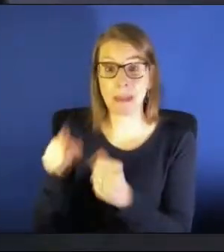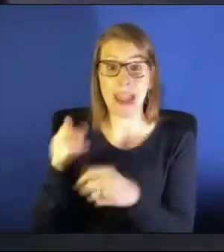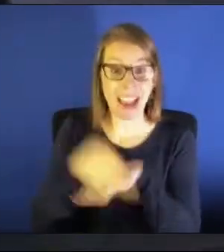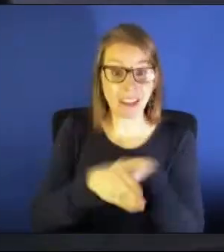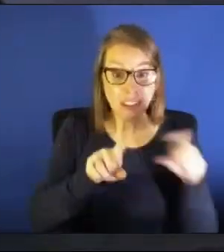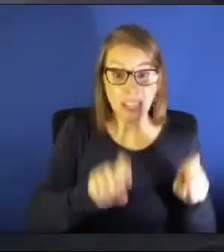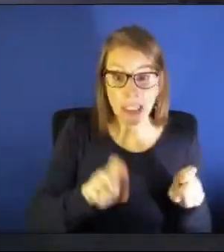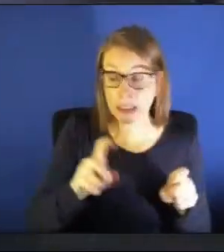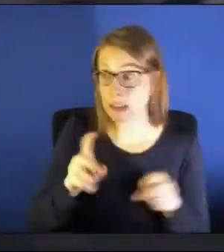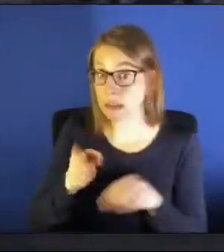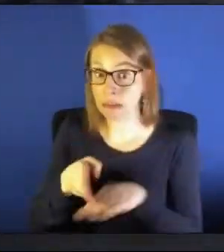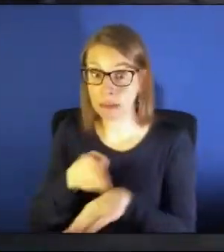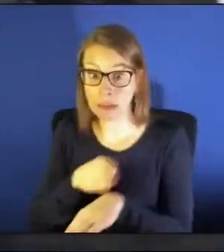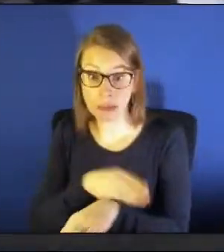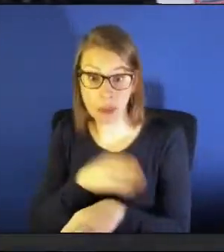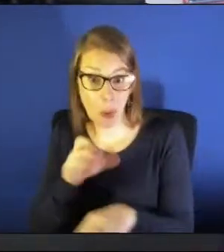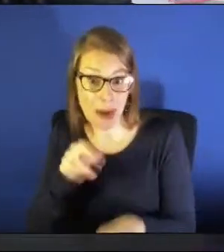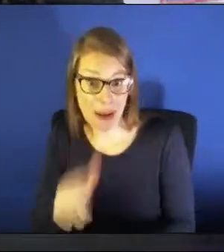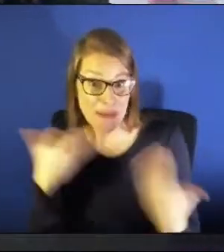running career. Yeah.